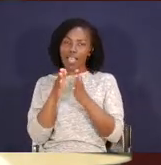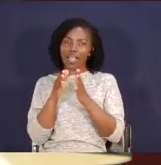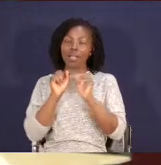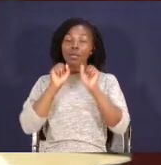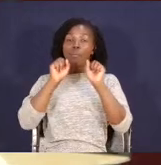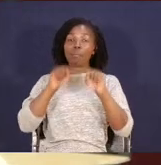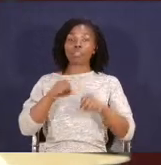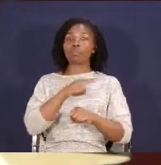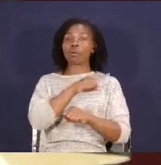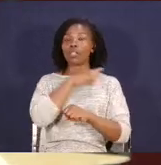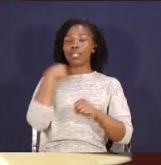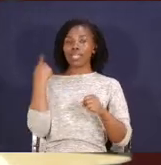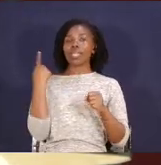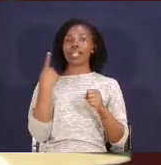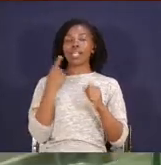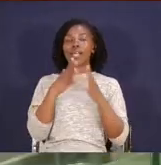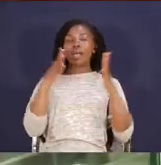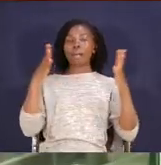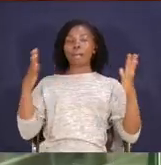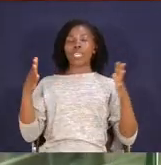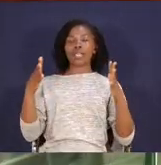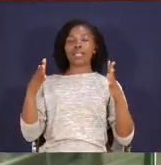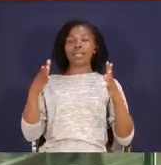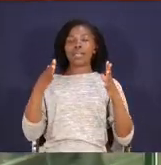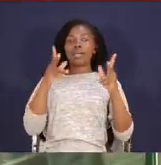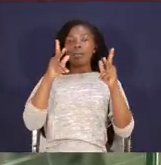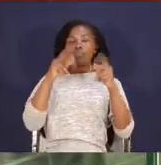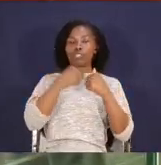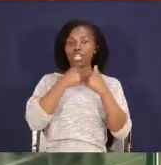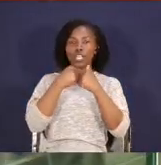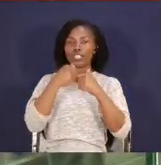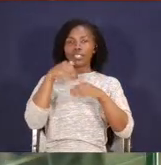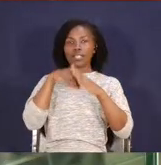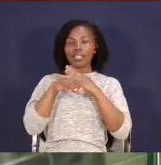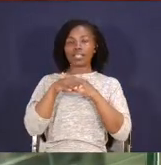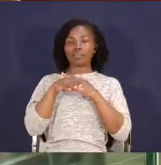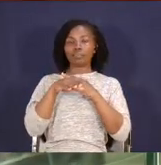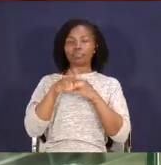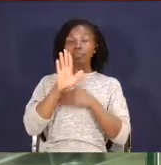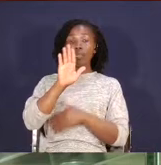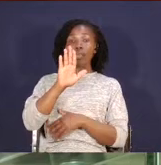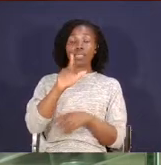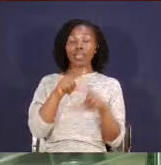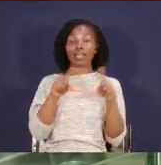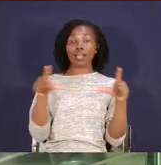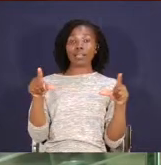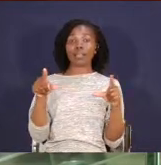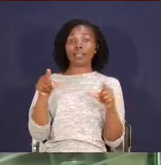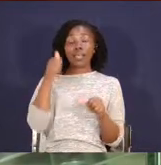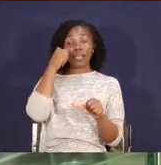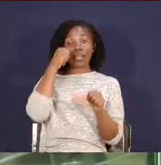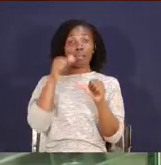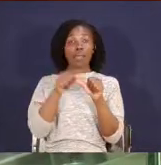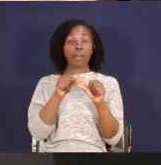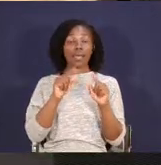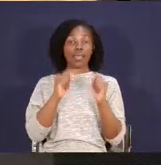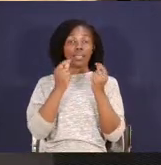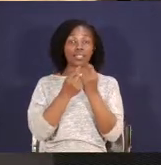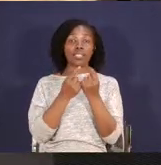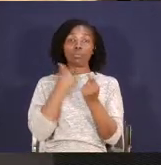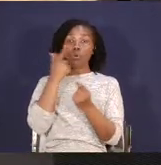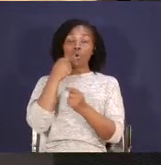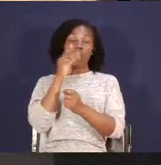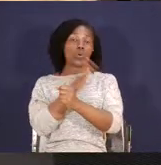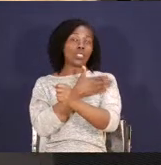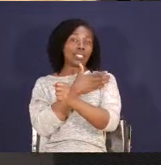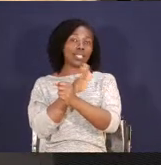it and made a difference. And so young people like the ones who lead us here in singing, and by the way, remember they are volunteers, this team here, let's appreciate